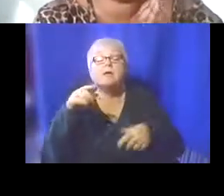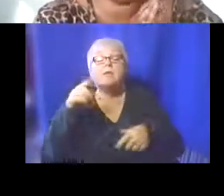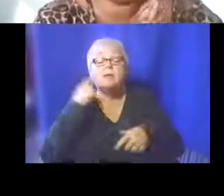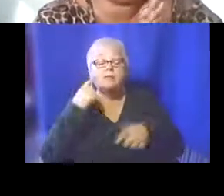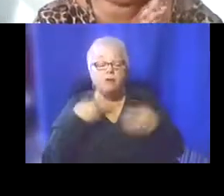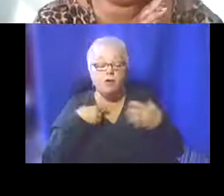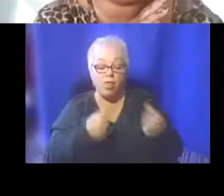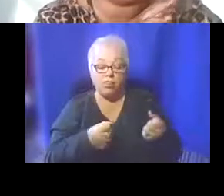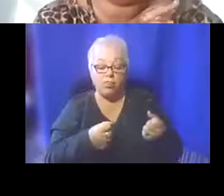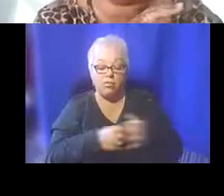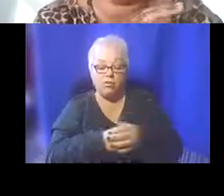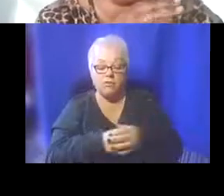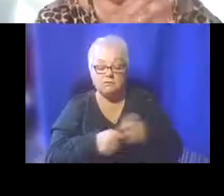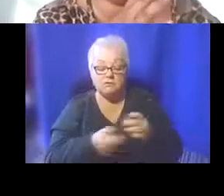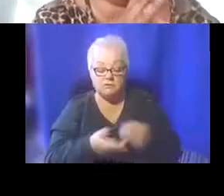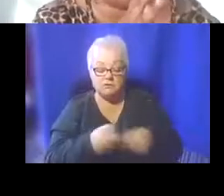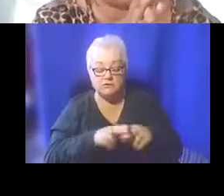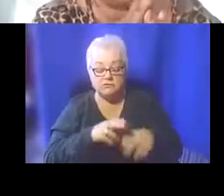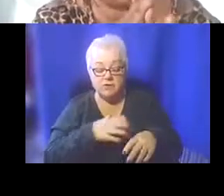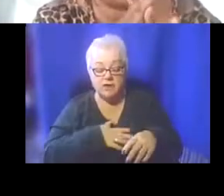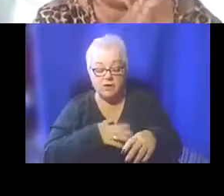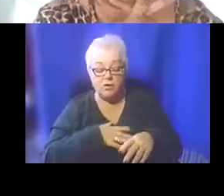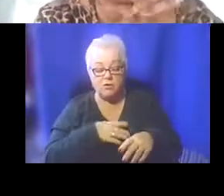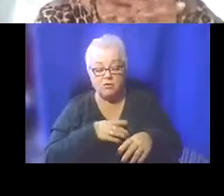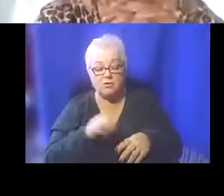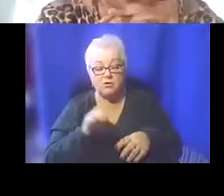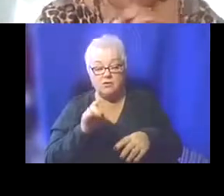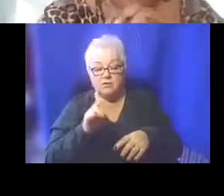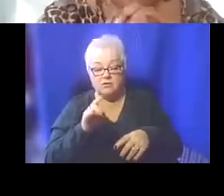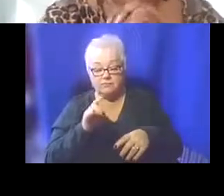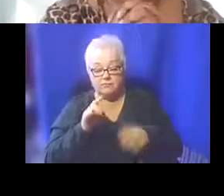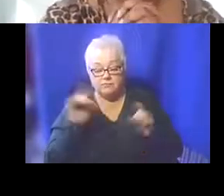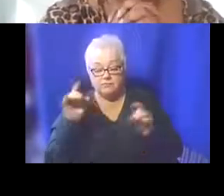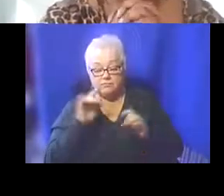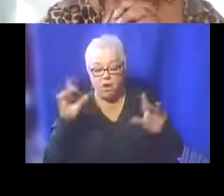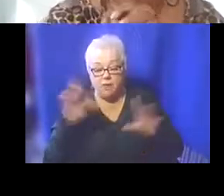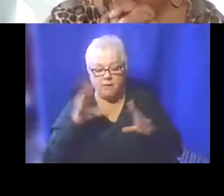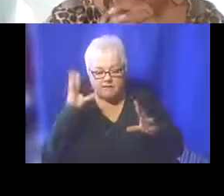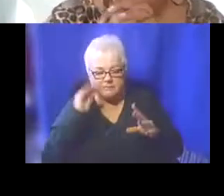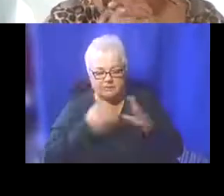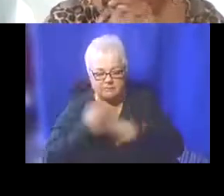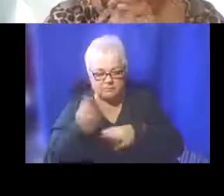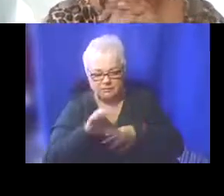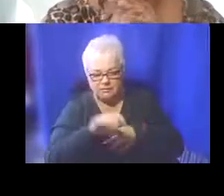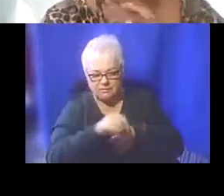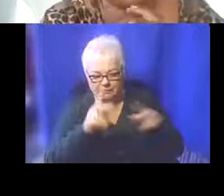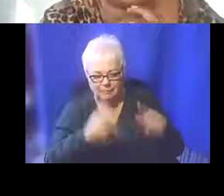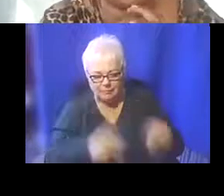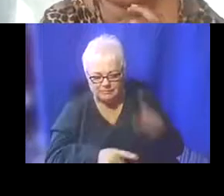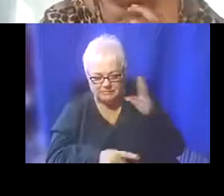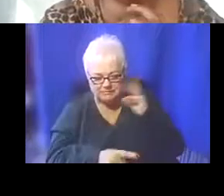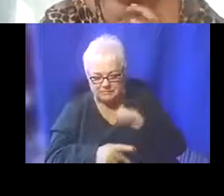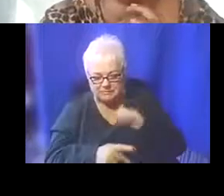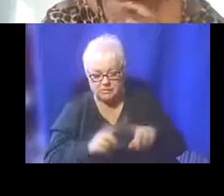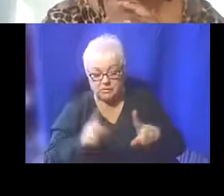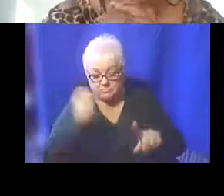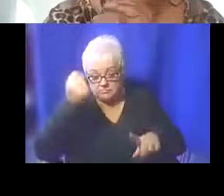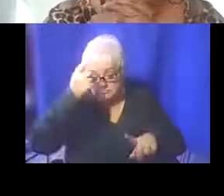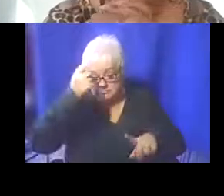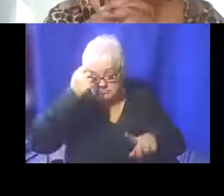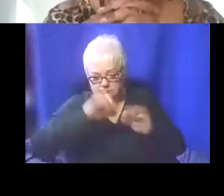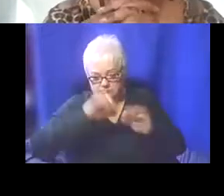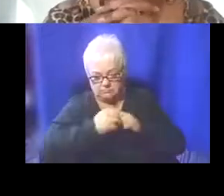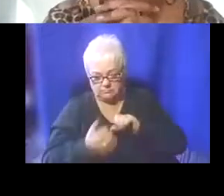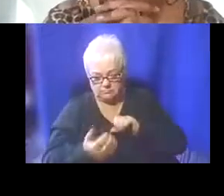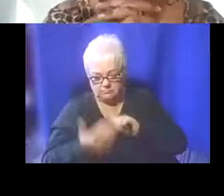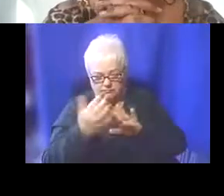it decreases our own vicarious trauma and compassion fatigue as well, because when you know more about trauma, when you understand how it presents, when you